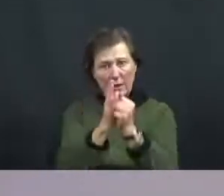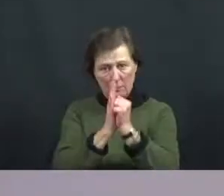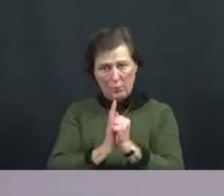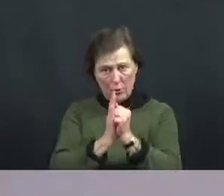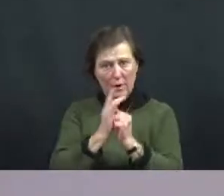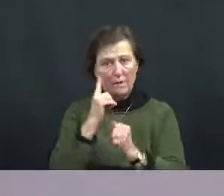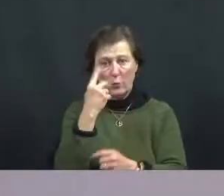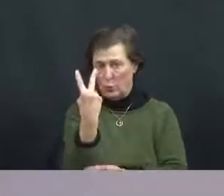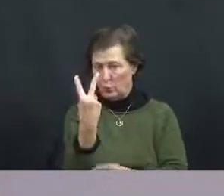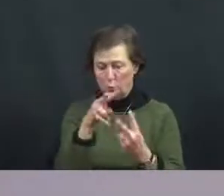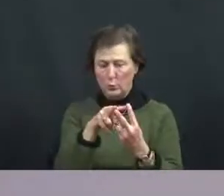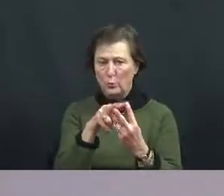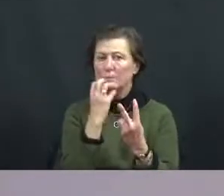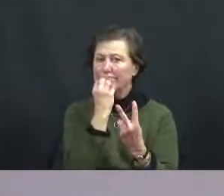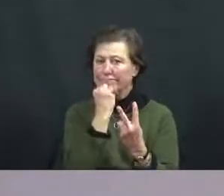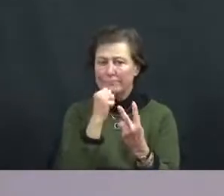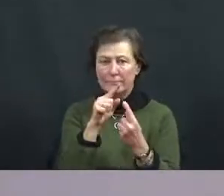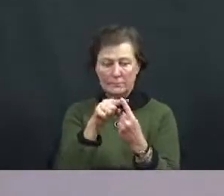ones.